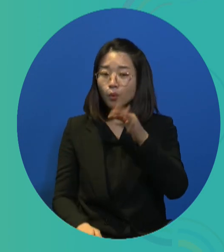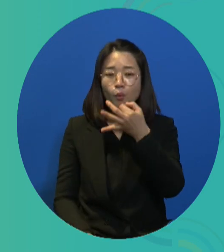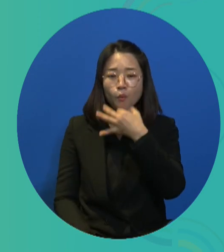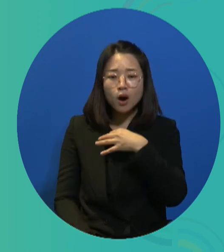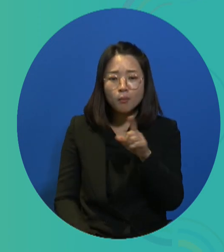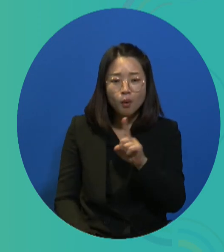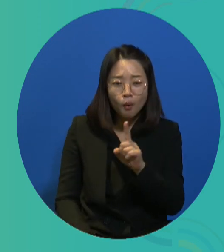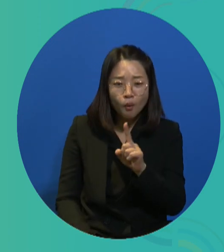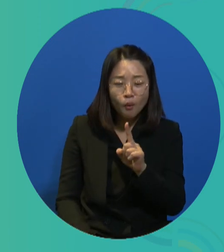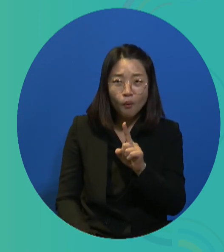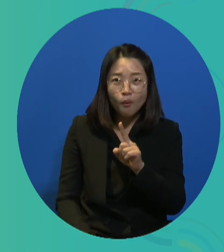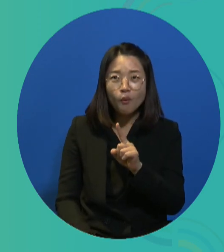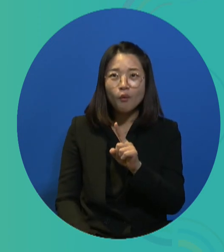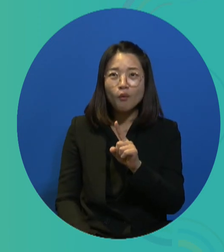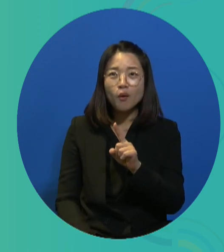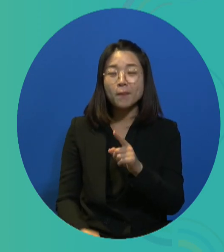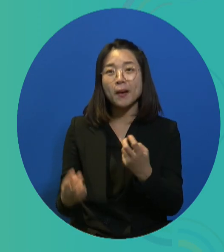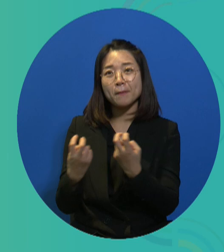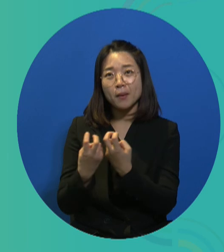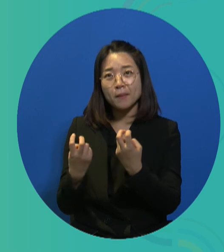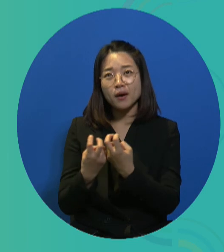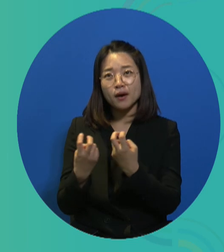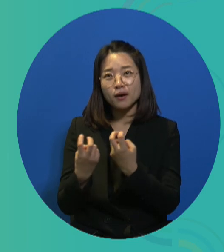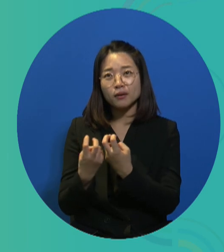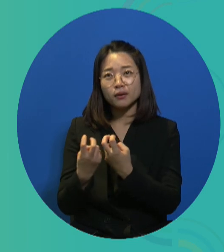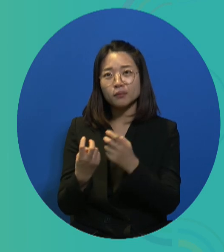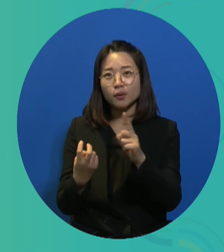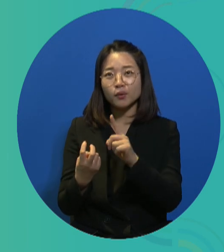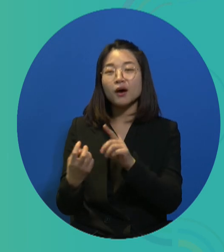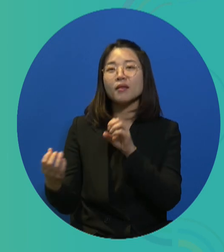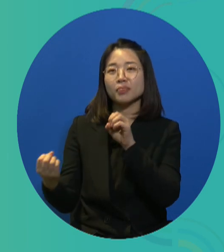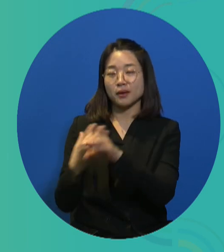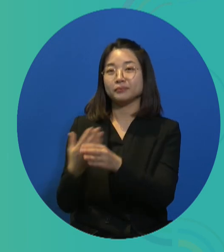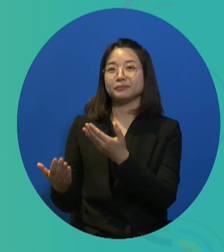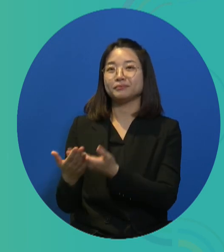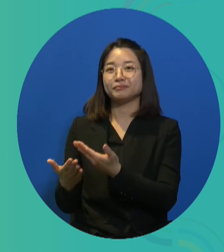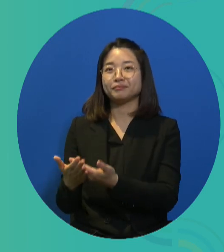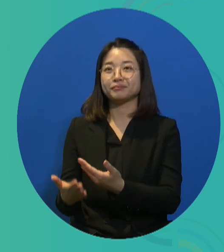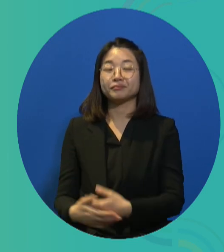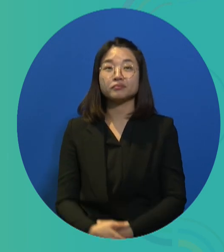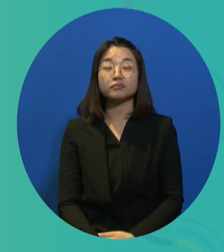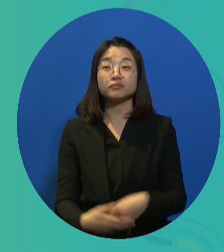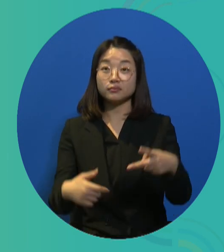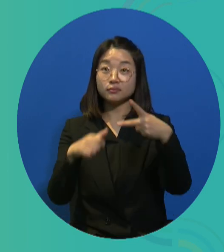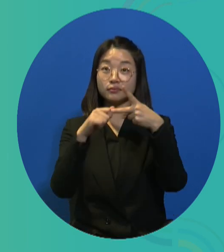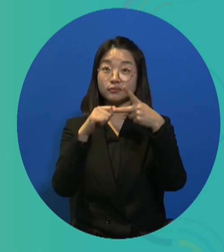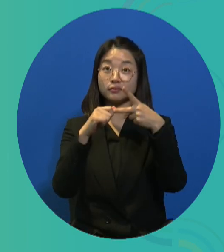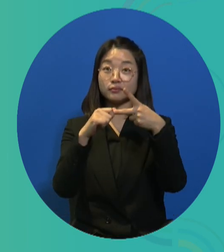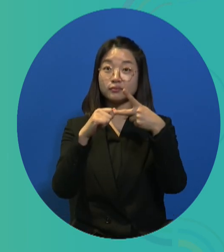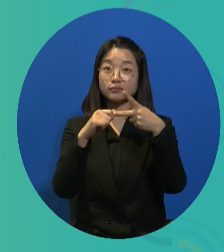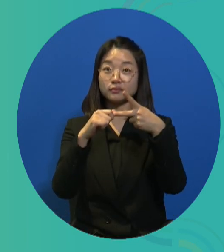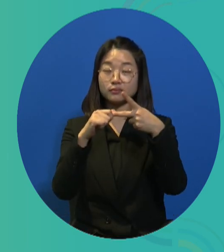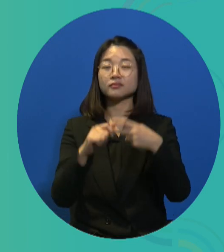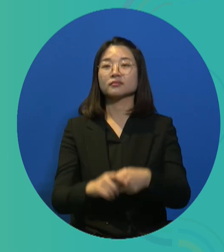But in your view, Mr. Cho, what will be the most viable option or idea that can be implemented?